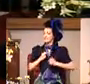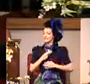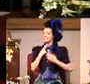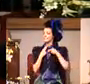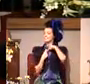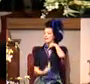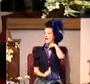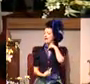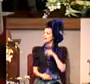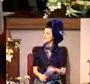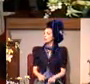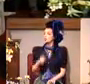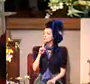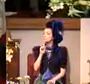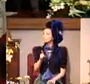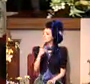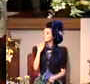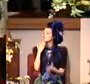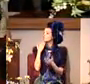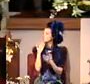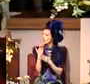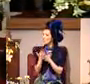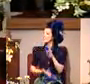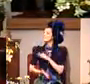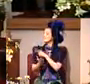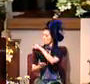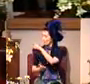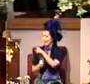But I tell you, you look pretty good this morning.